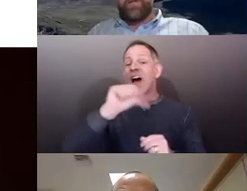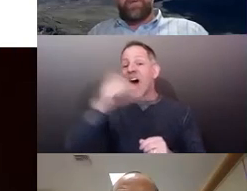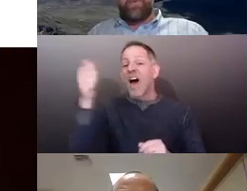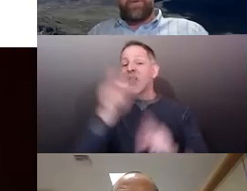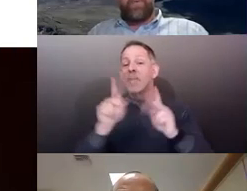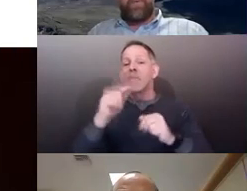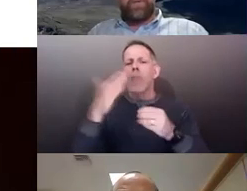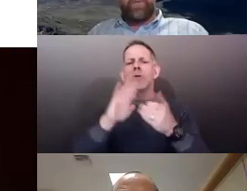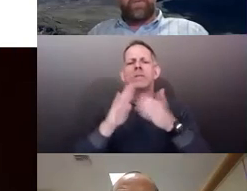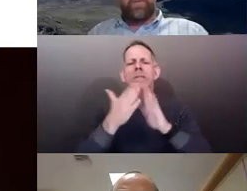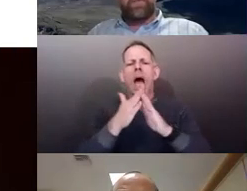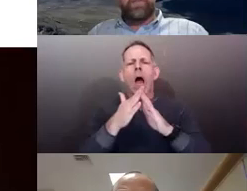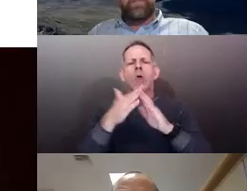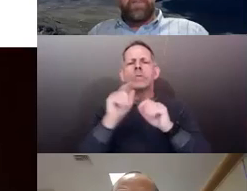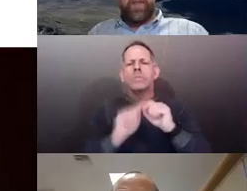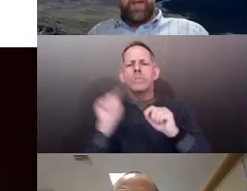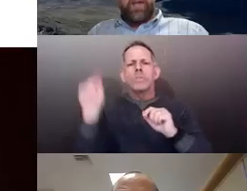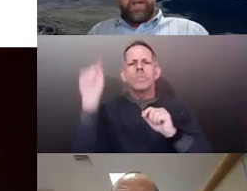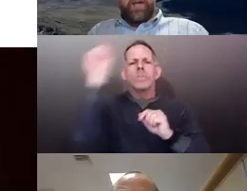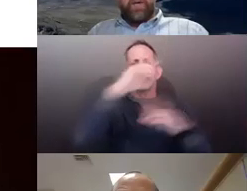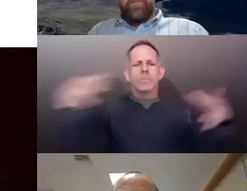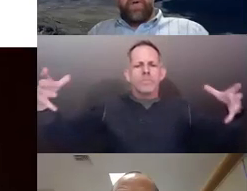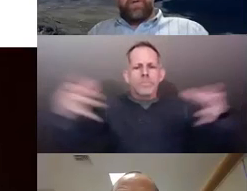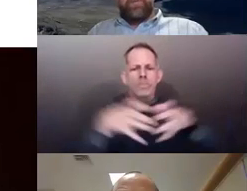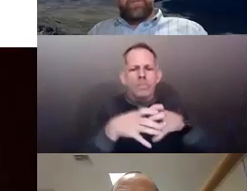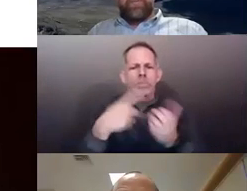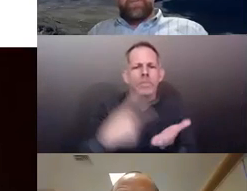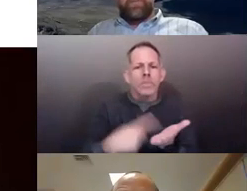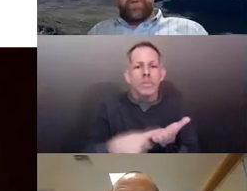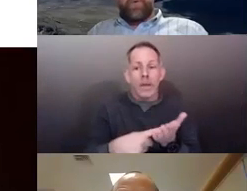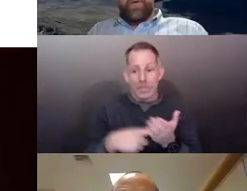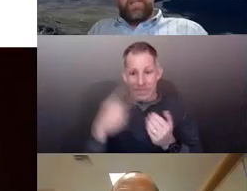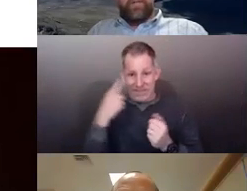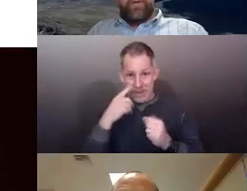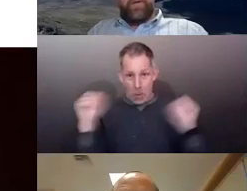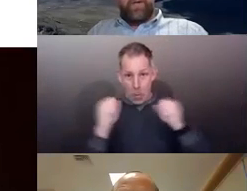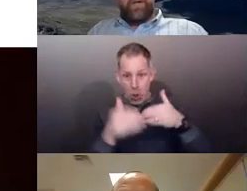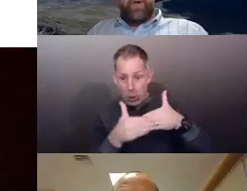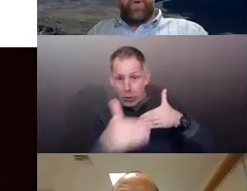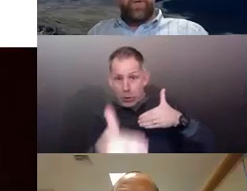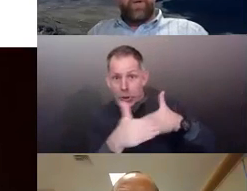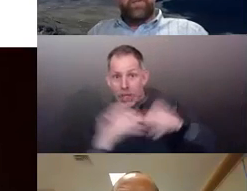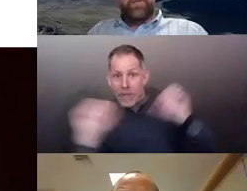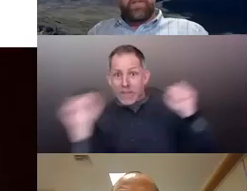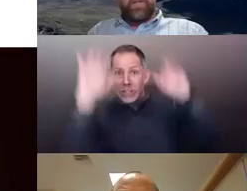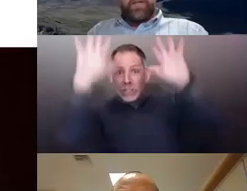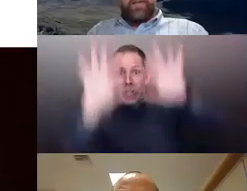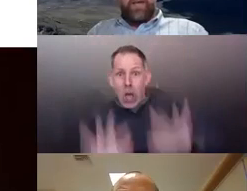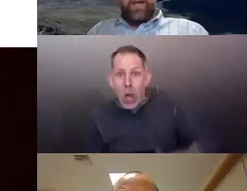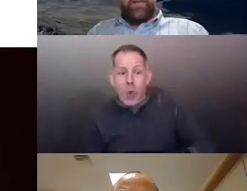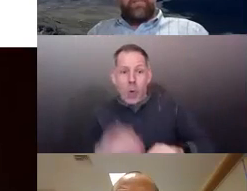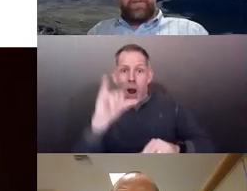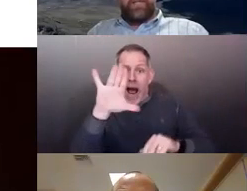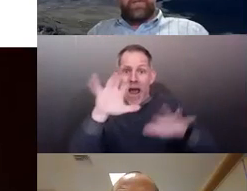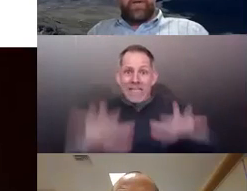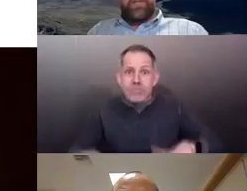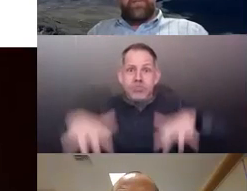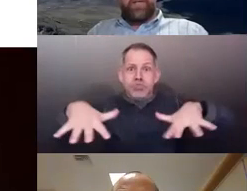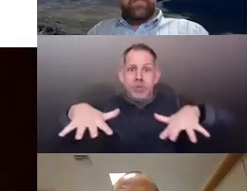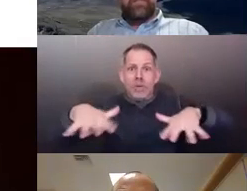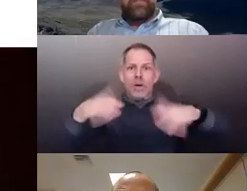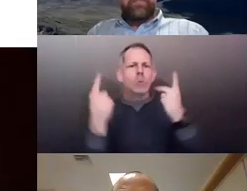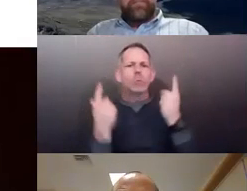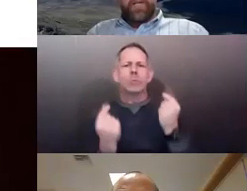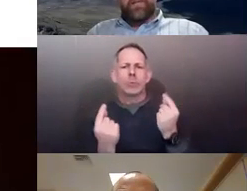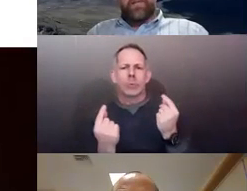about the upcoming winter weather season. We've already resumed some of the coordination around opioids and that particular